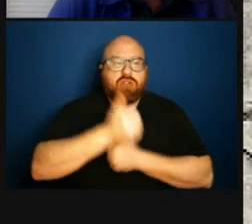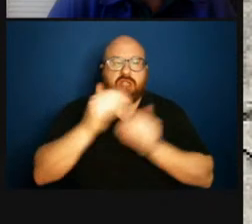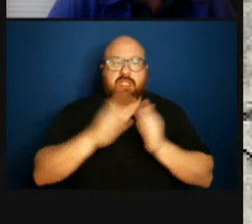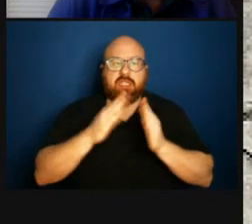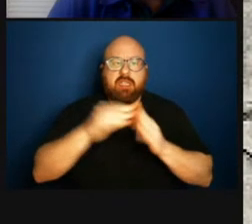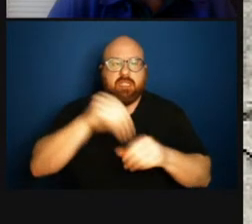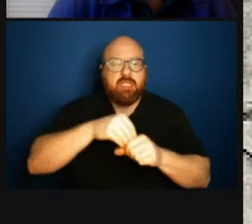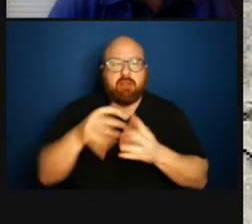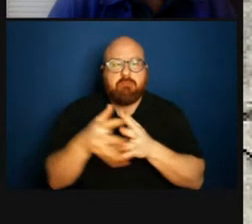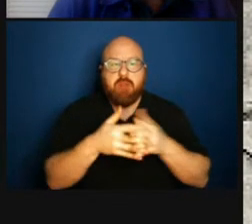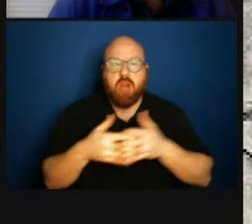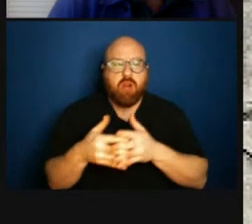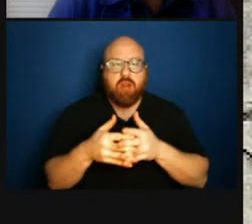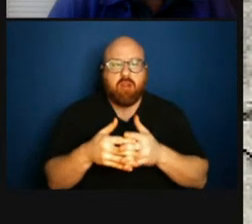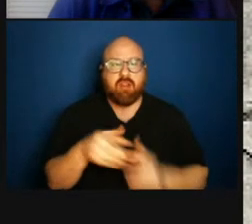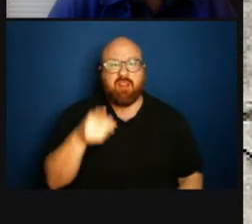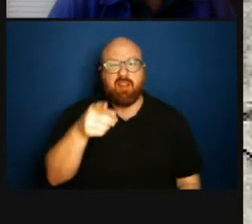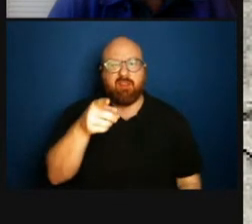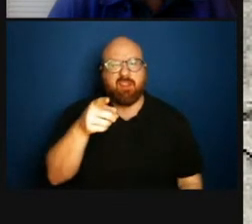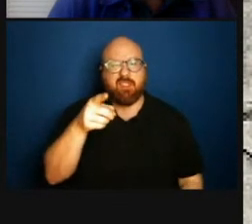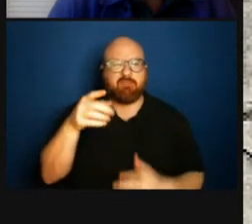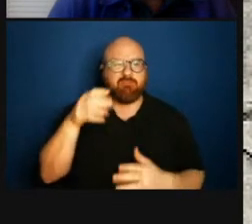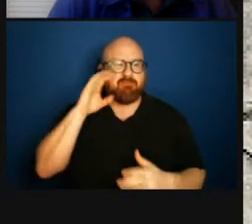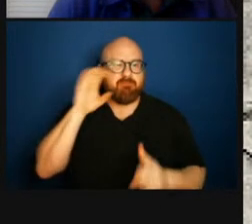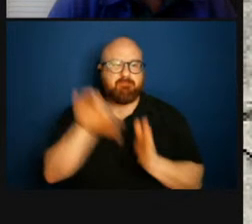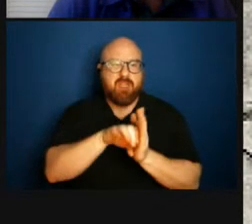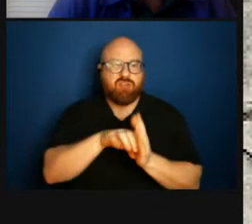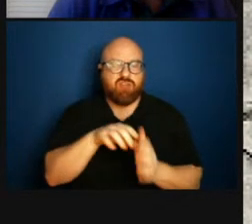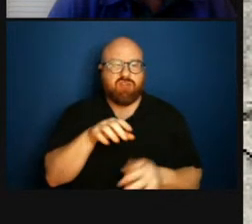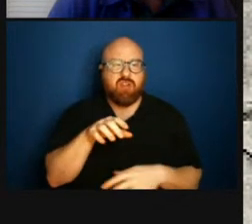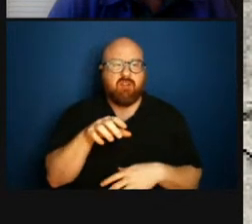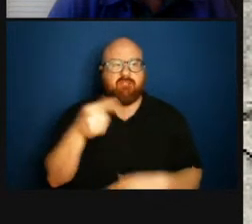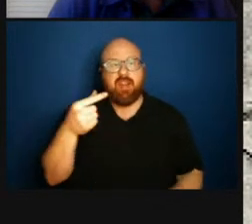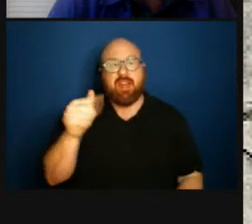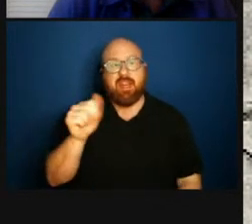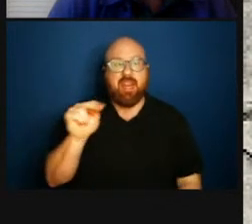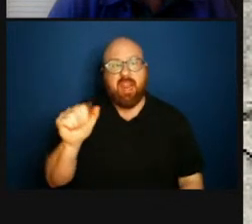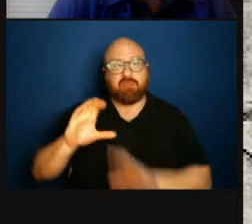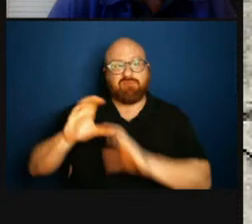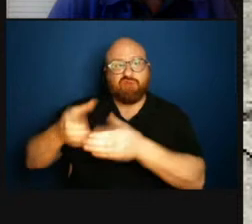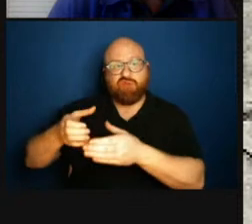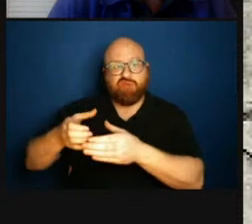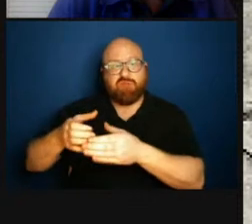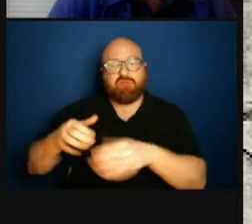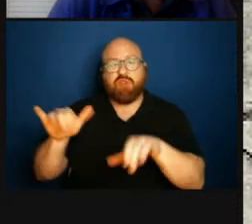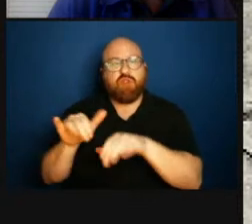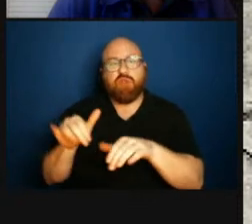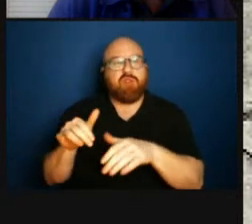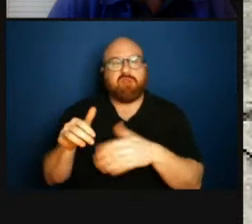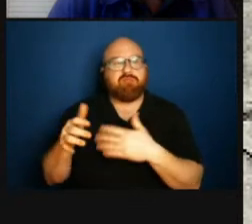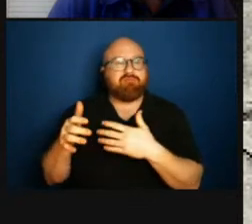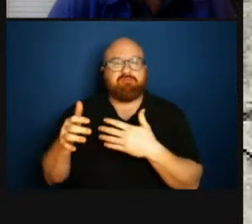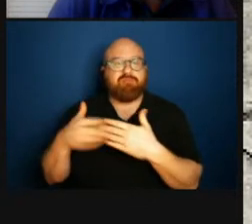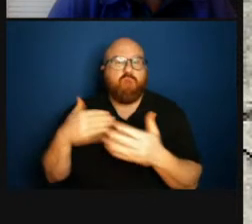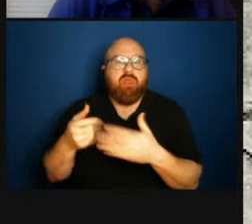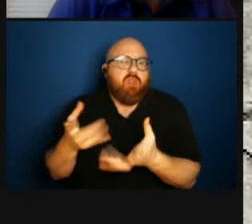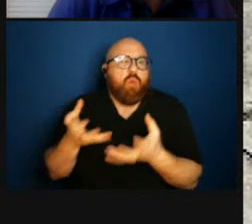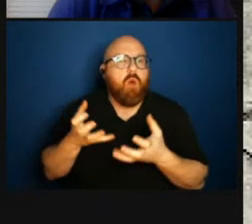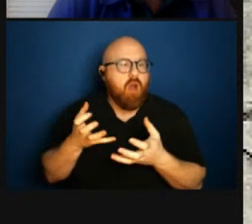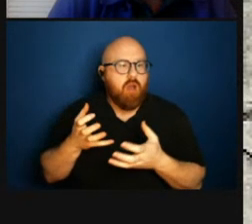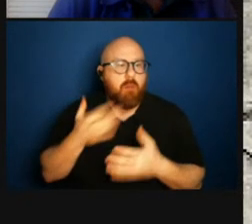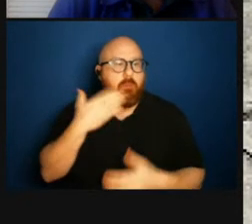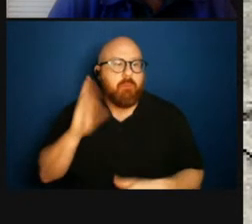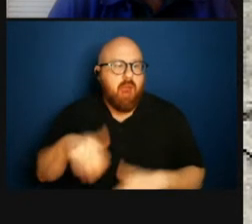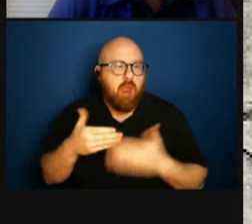of the gangs holding the streets and doing whatever they wanted to do, all the bad things they were doing. And